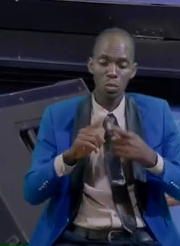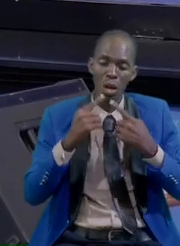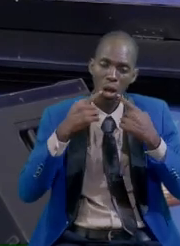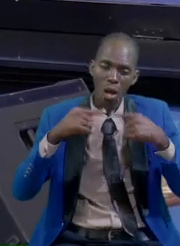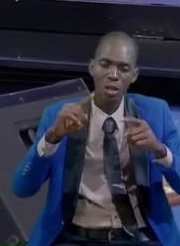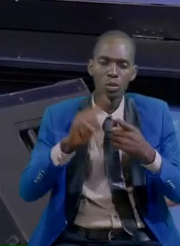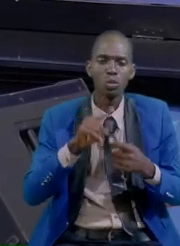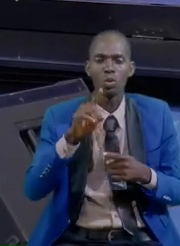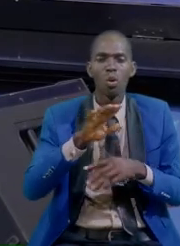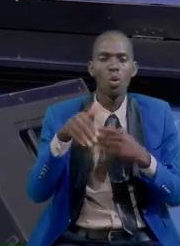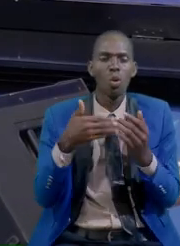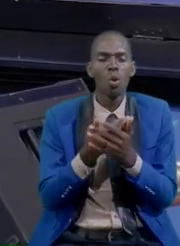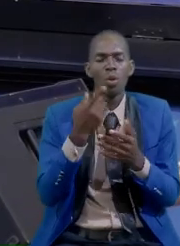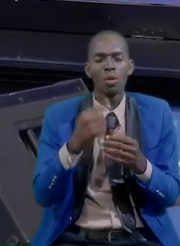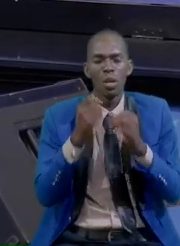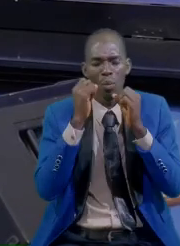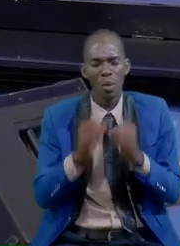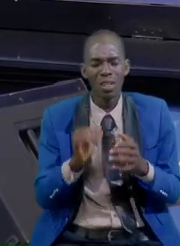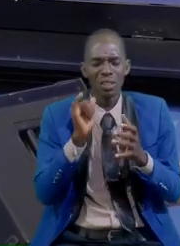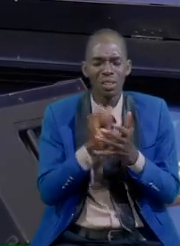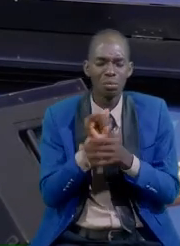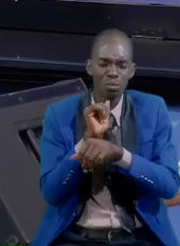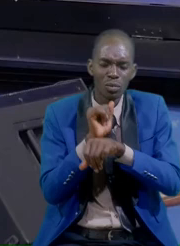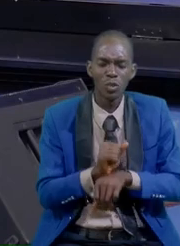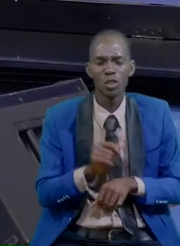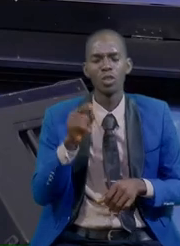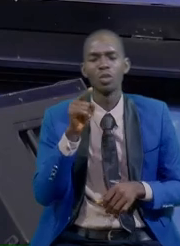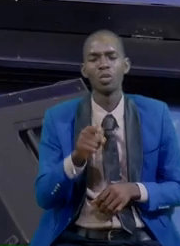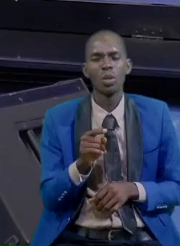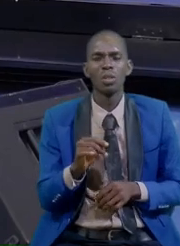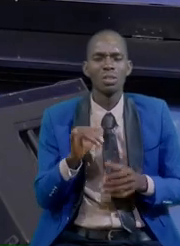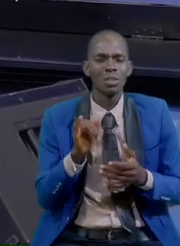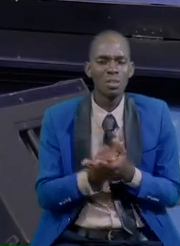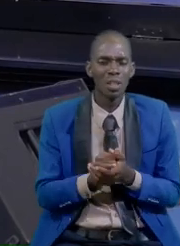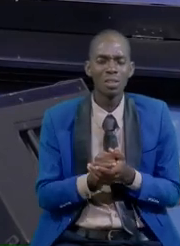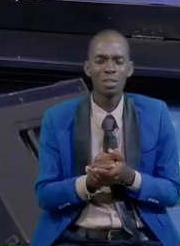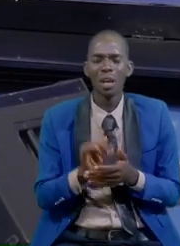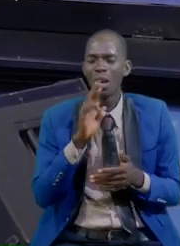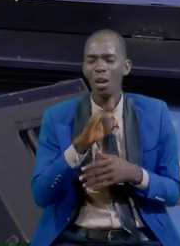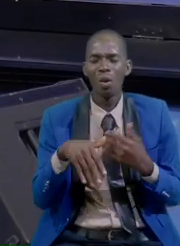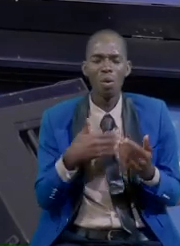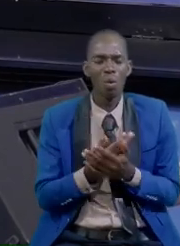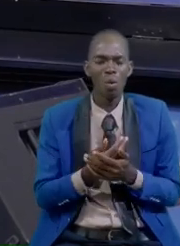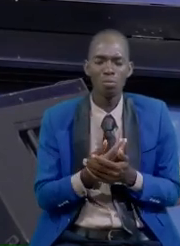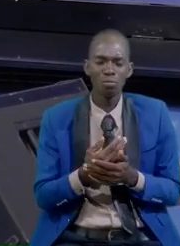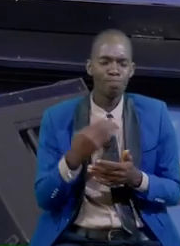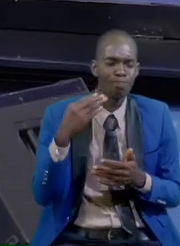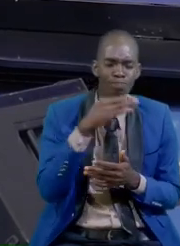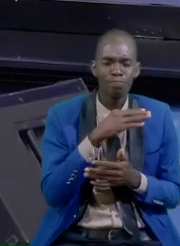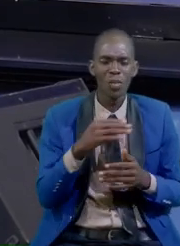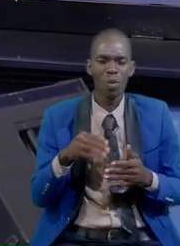powers that bound you, they have now realized that they cannot do anything against what Christ